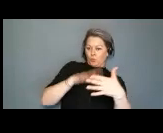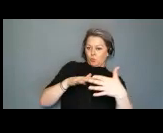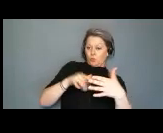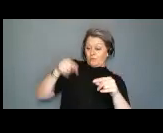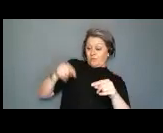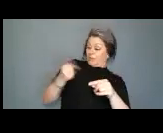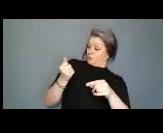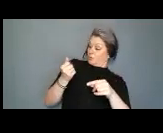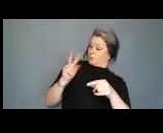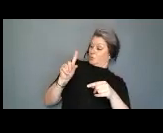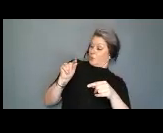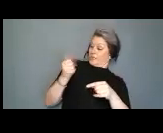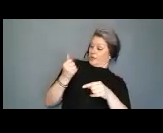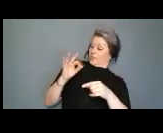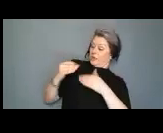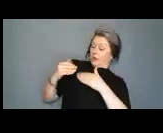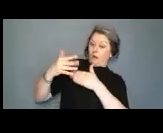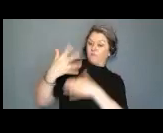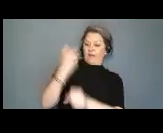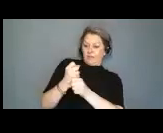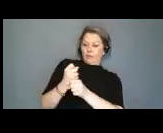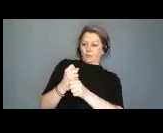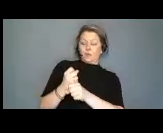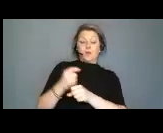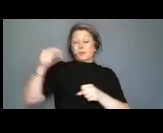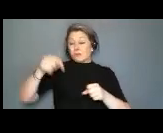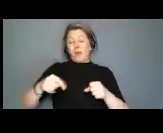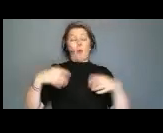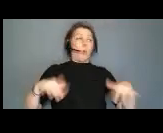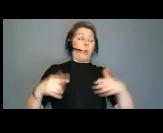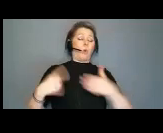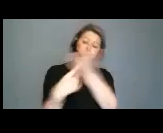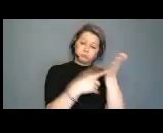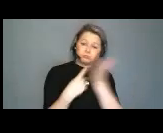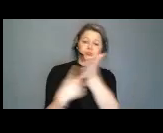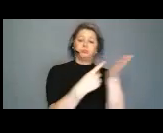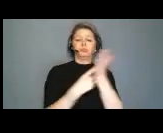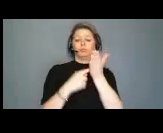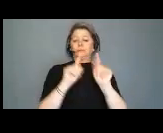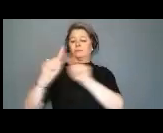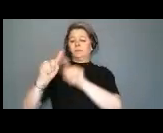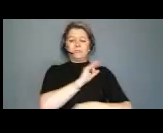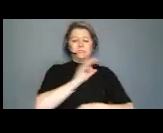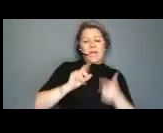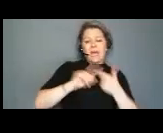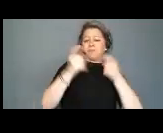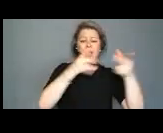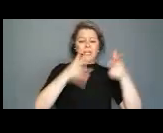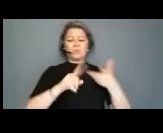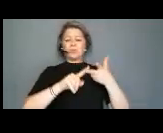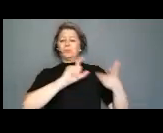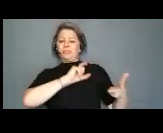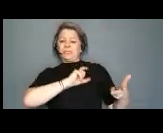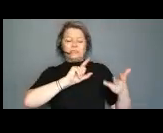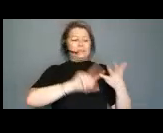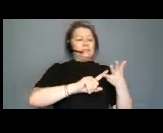pretty exhaustive. A lot of frontline conversations with frontline staff, managers, police,